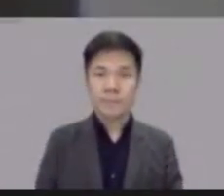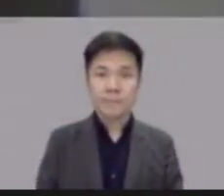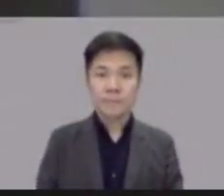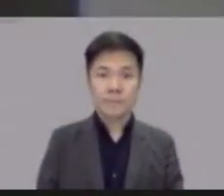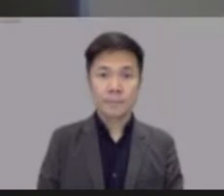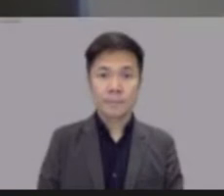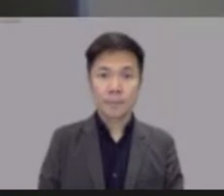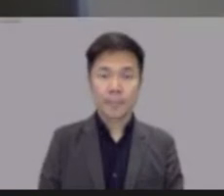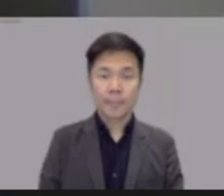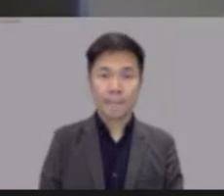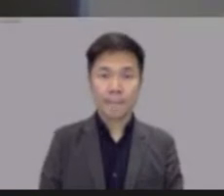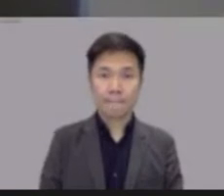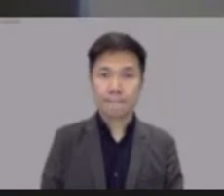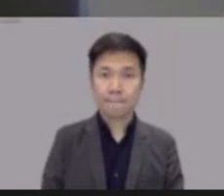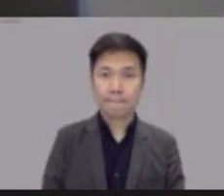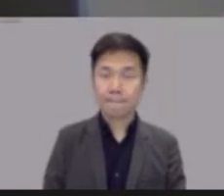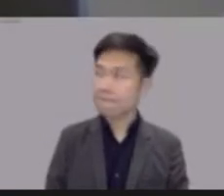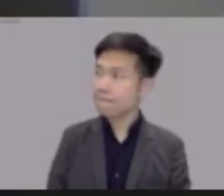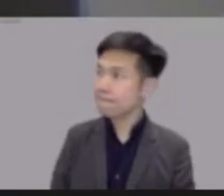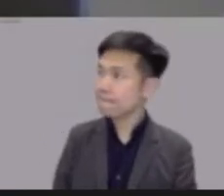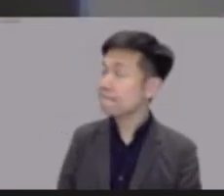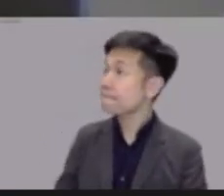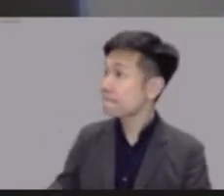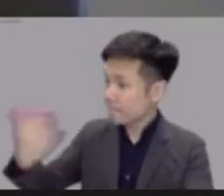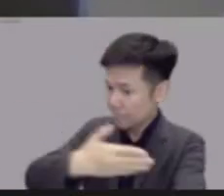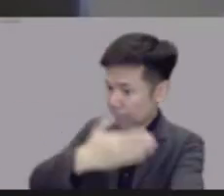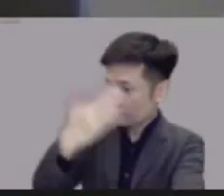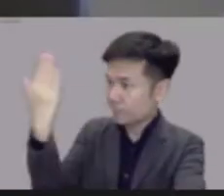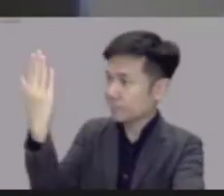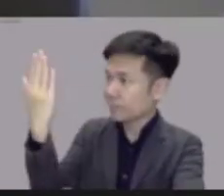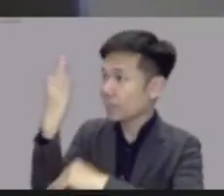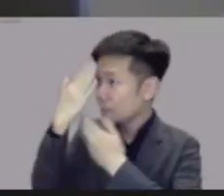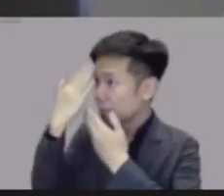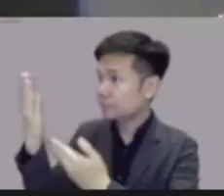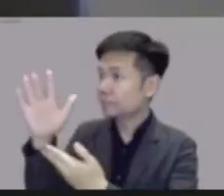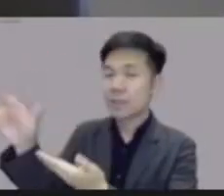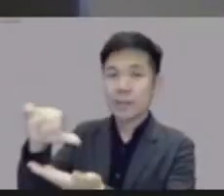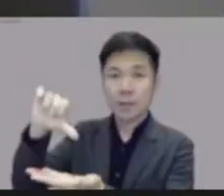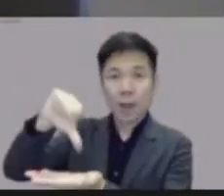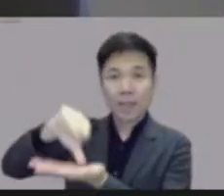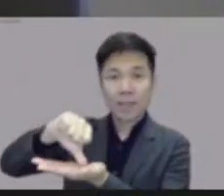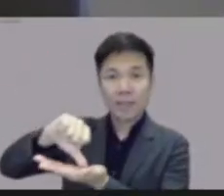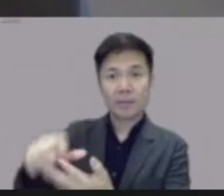I recognize the request for the flow from the listings they get from Iran